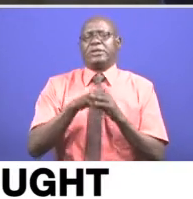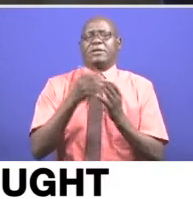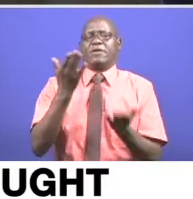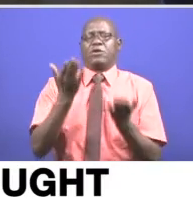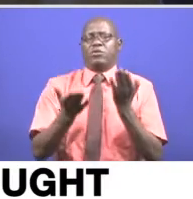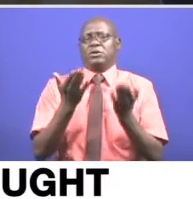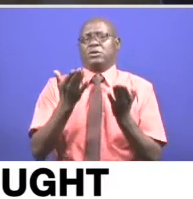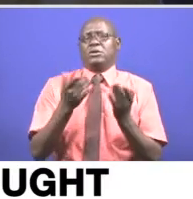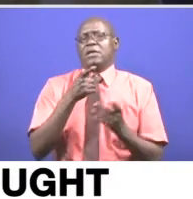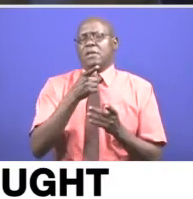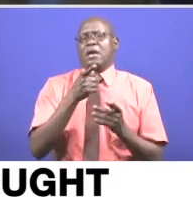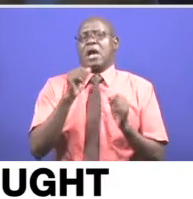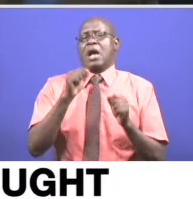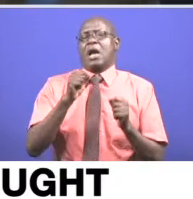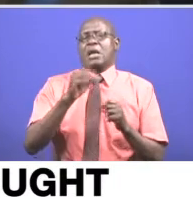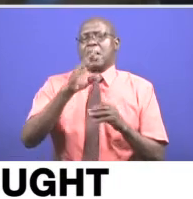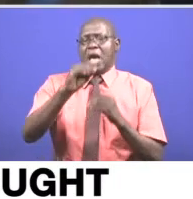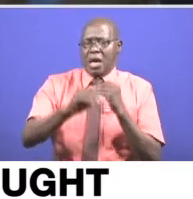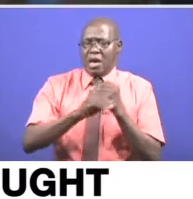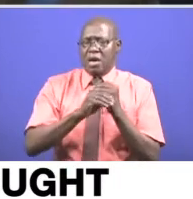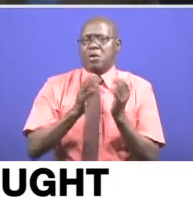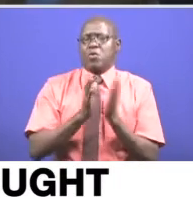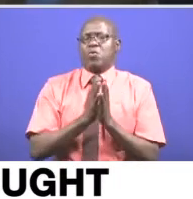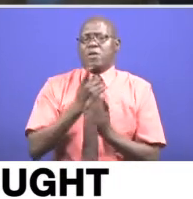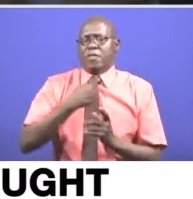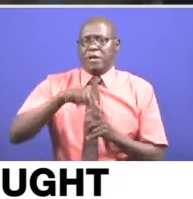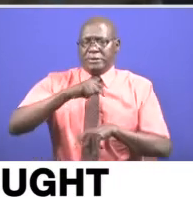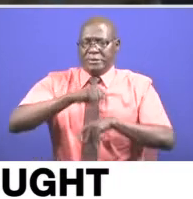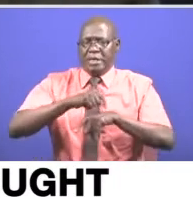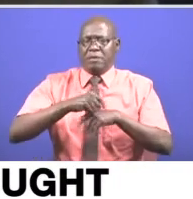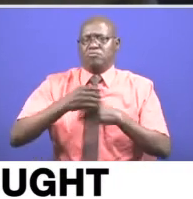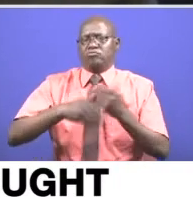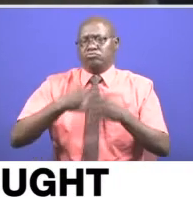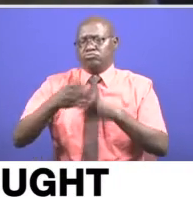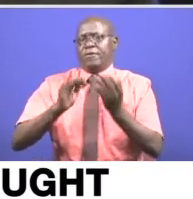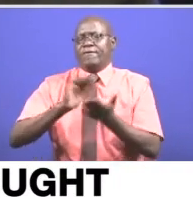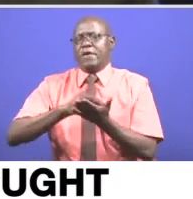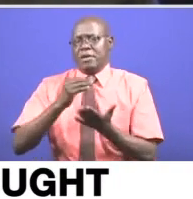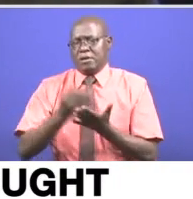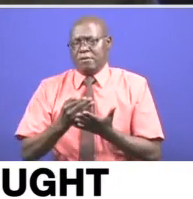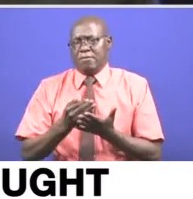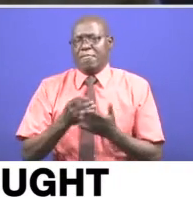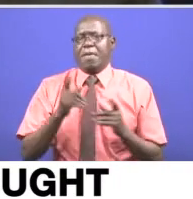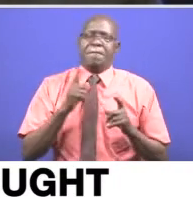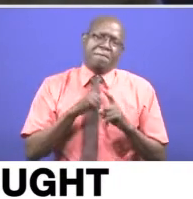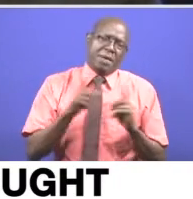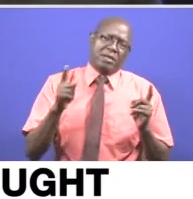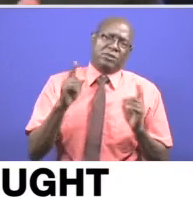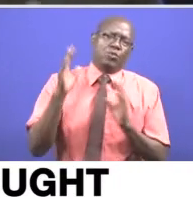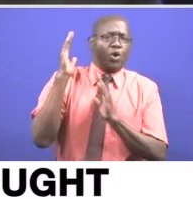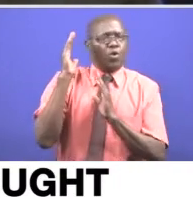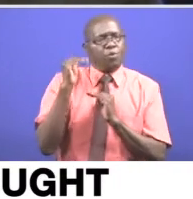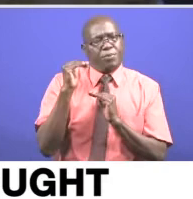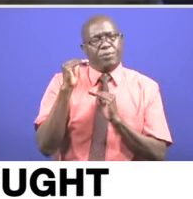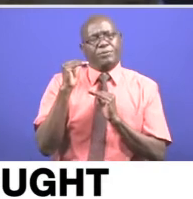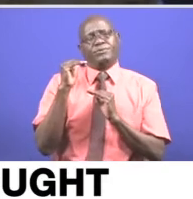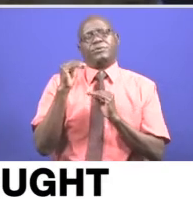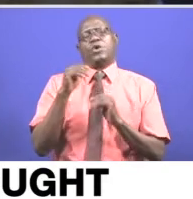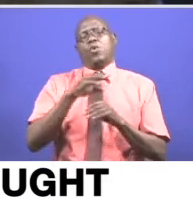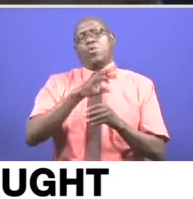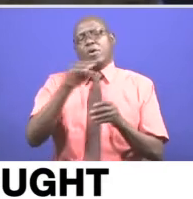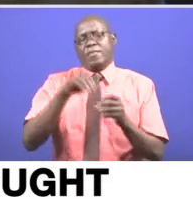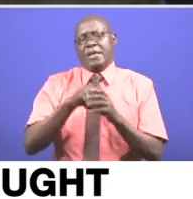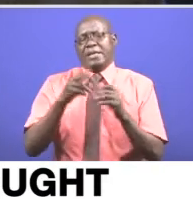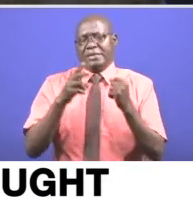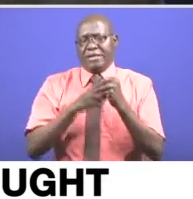will be able to extend with us for as long as the matter stays. But ideally, is that within these 7 months of